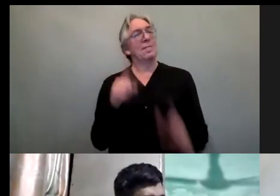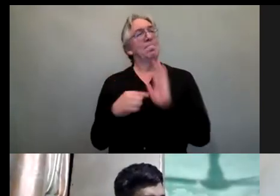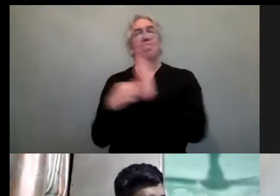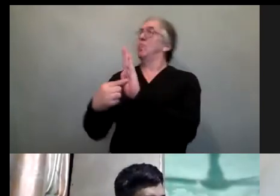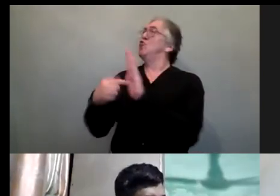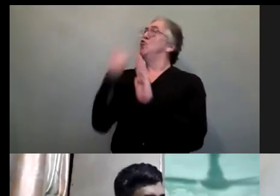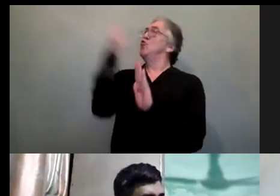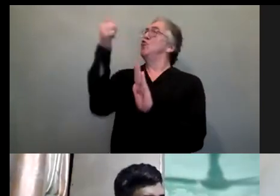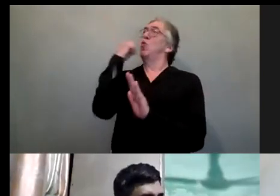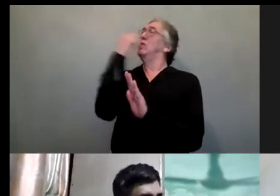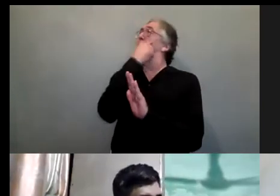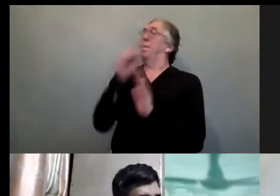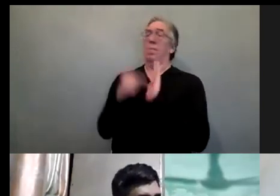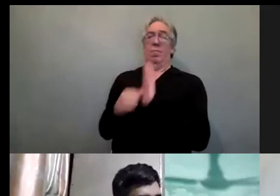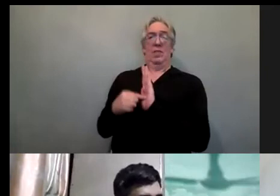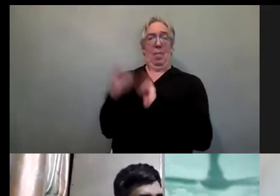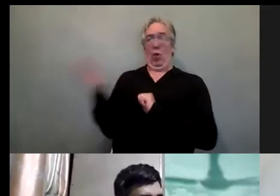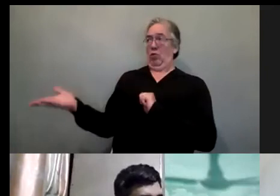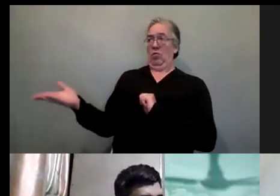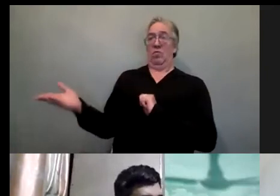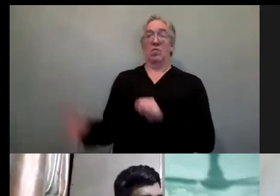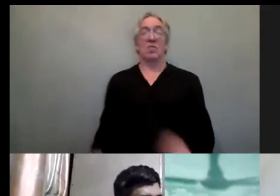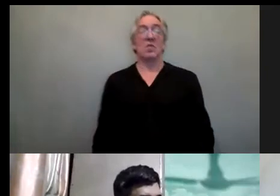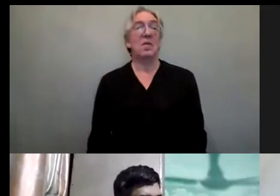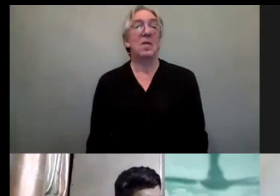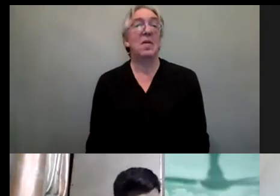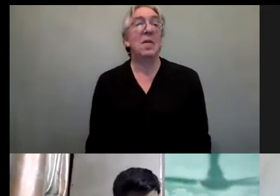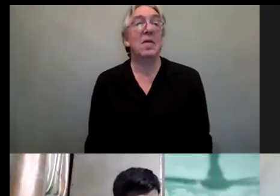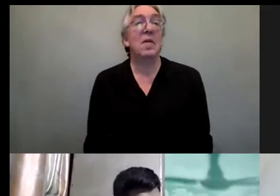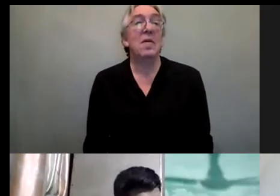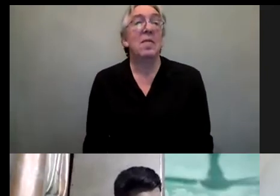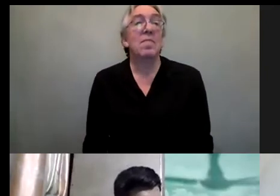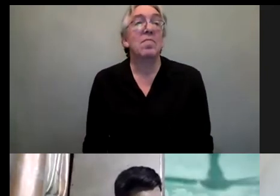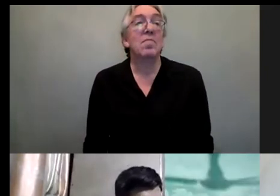holistic approach to the issue of online access is necessary.